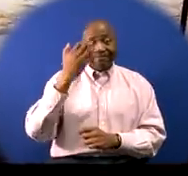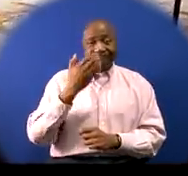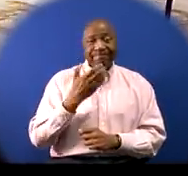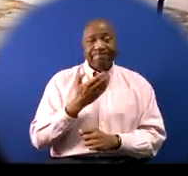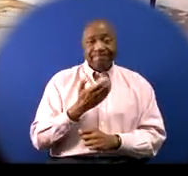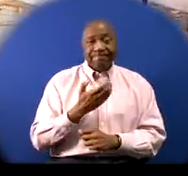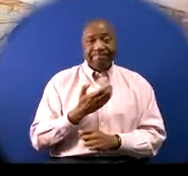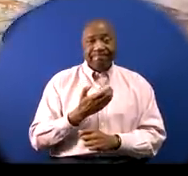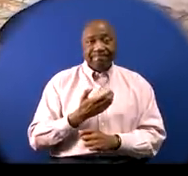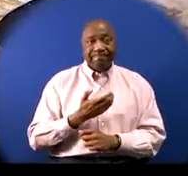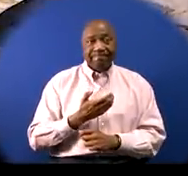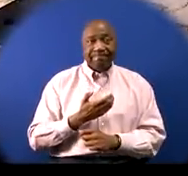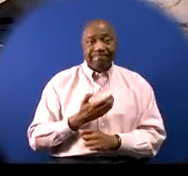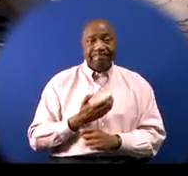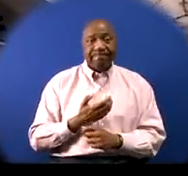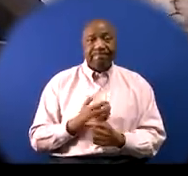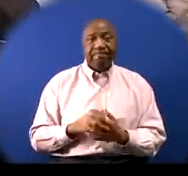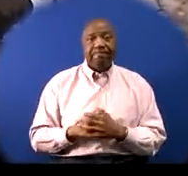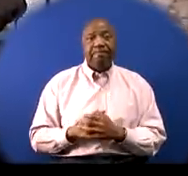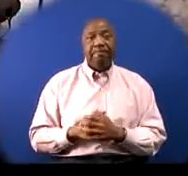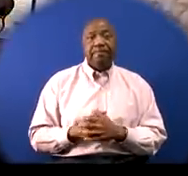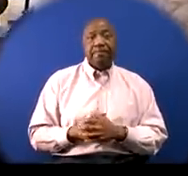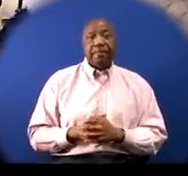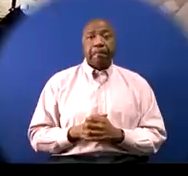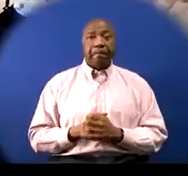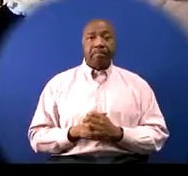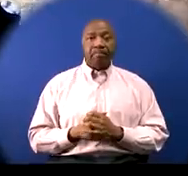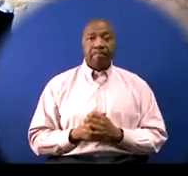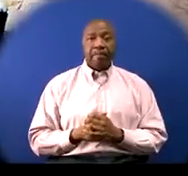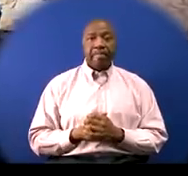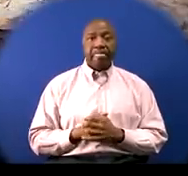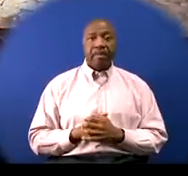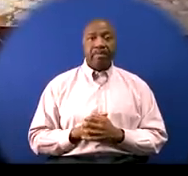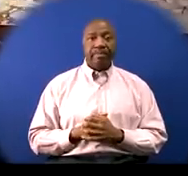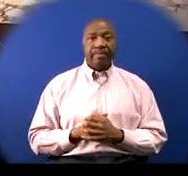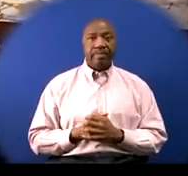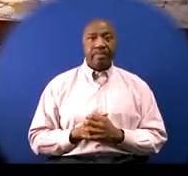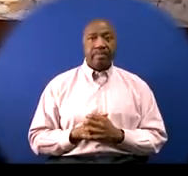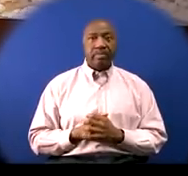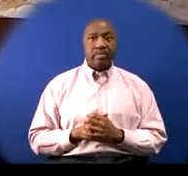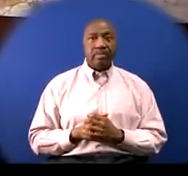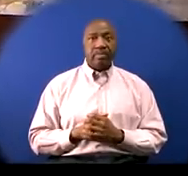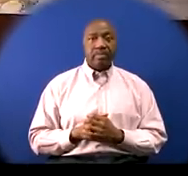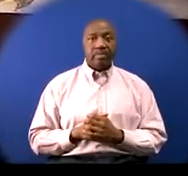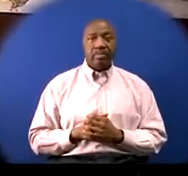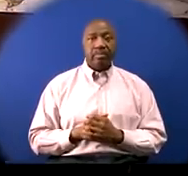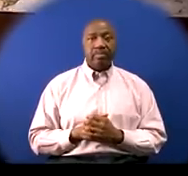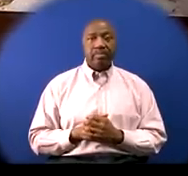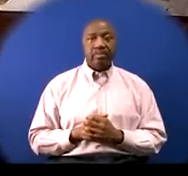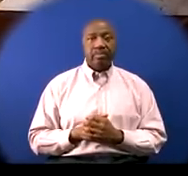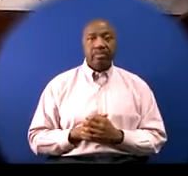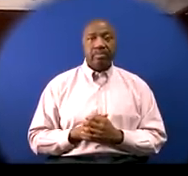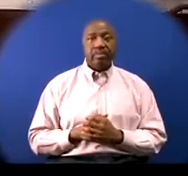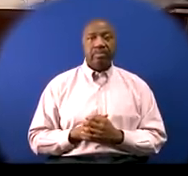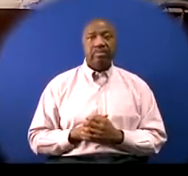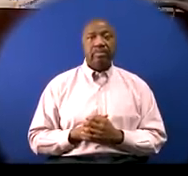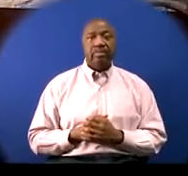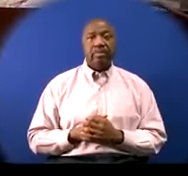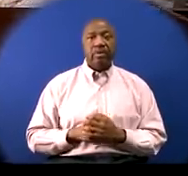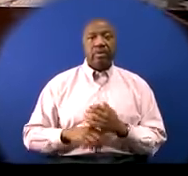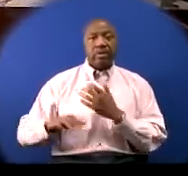shed for me. Who needs to come? Sister, are you saved? Brother, are you saved? Way back